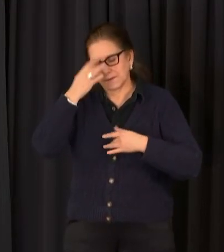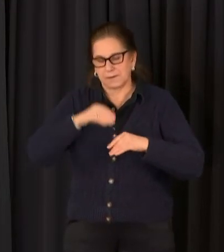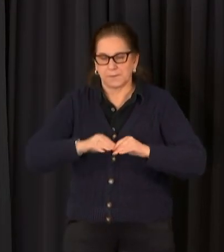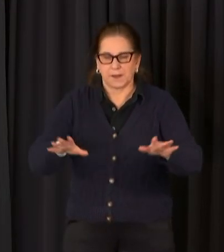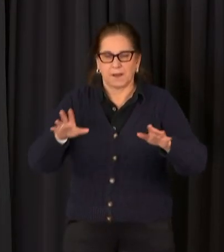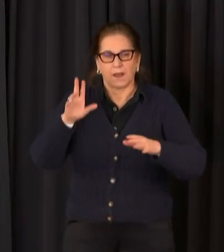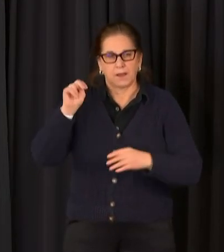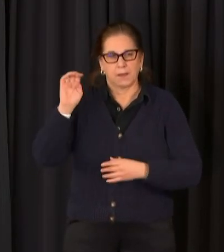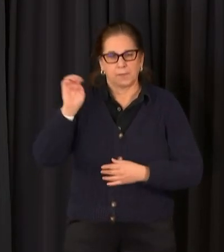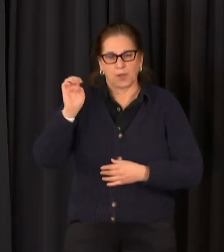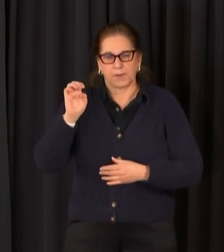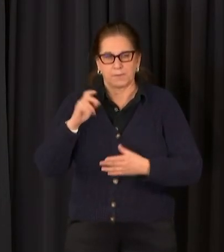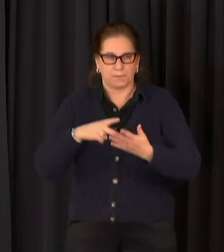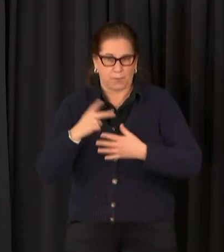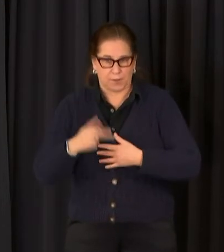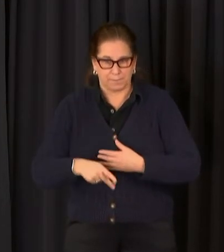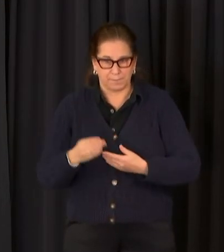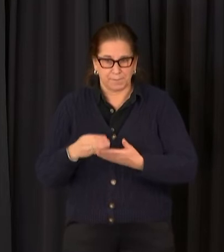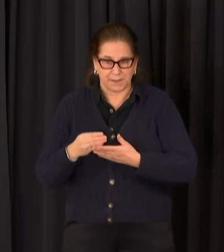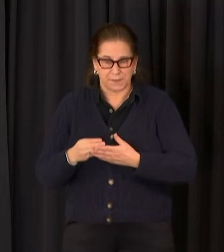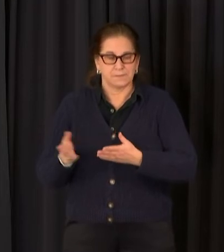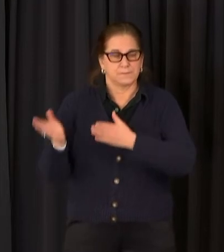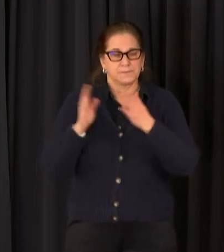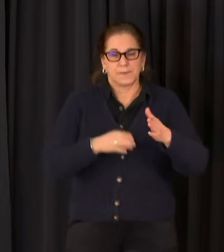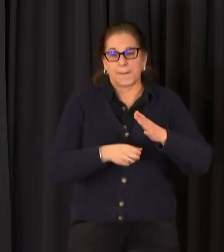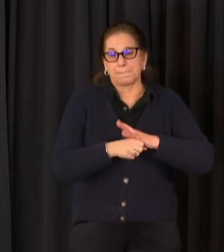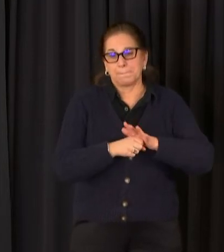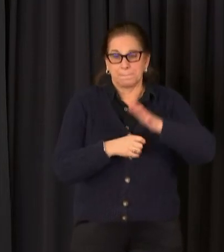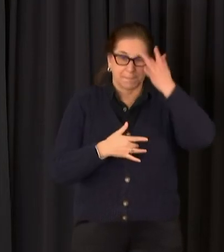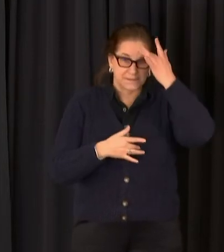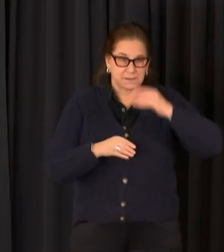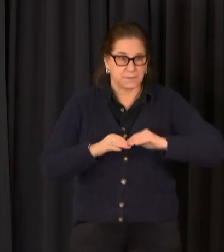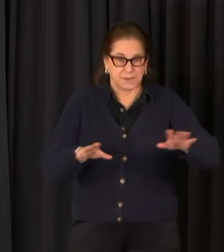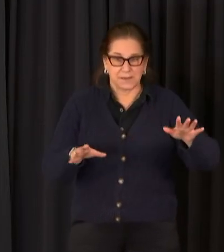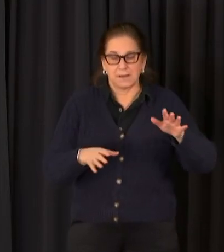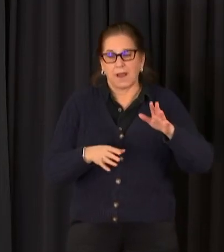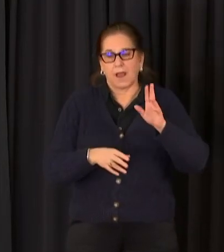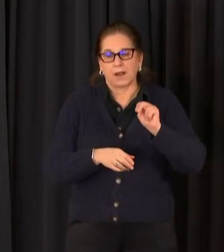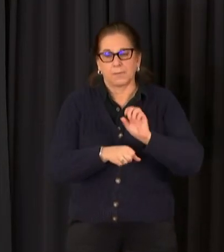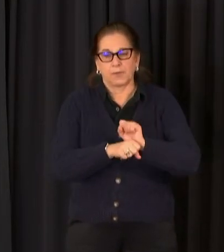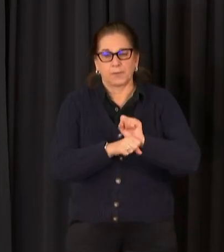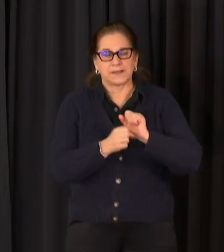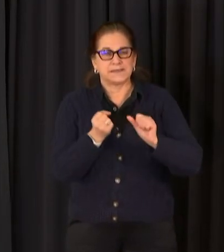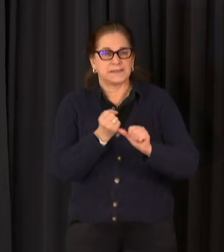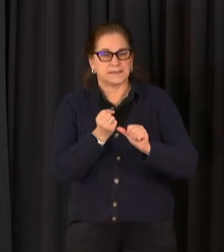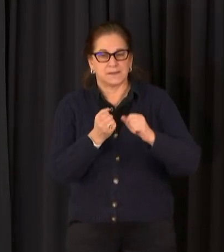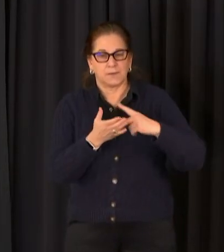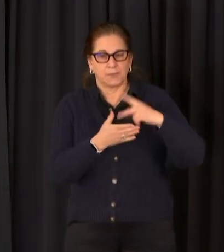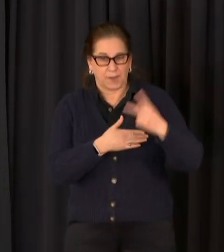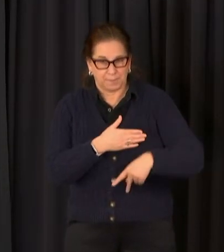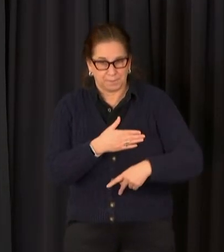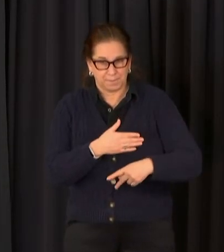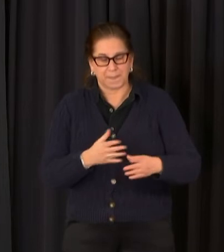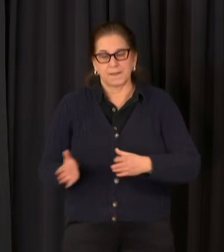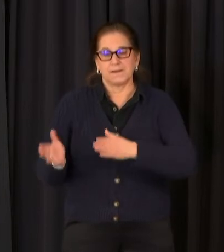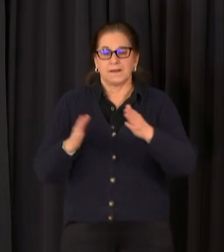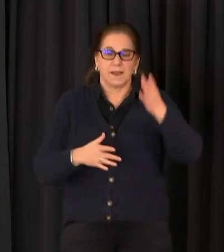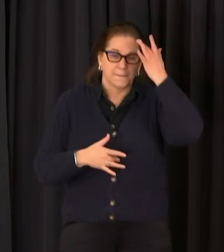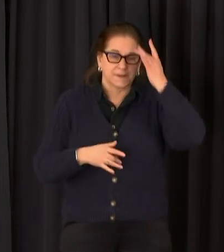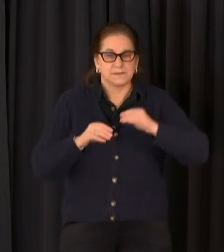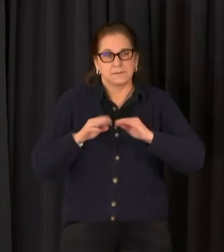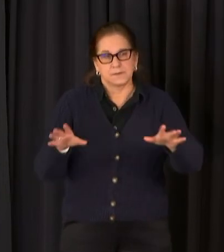FPUC, the Pandemic Unemployment Assistance Program, PUA, the Pandemic Emergency